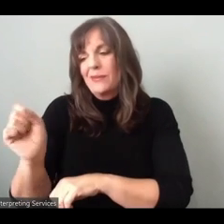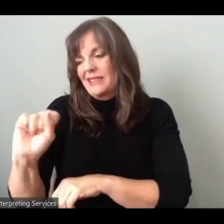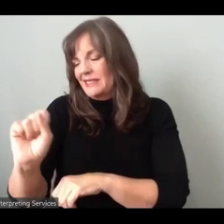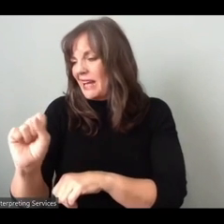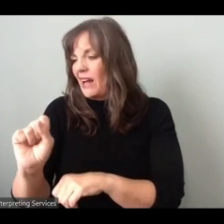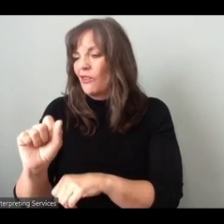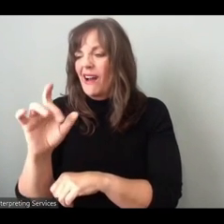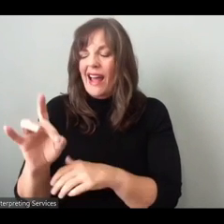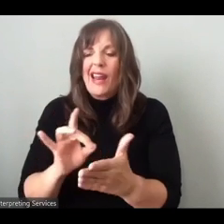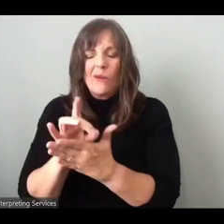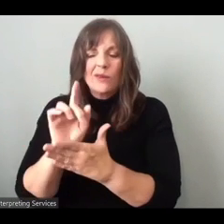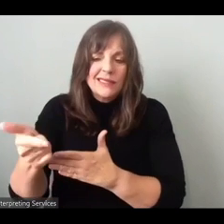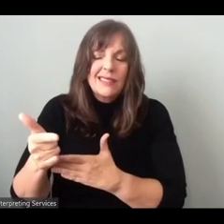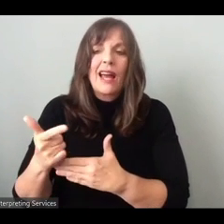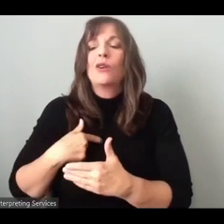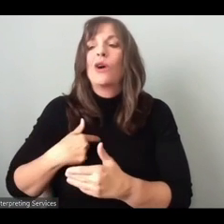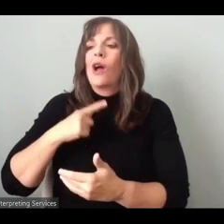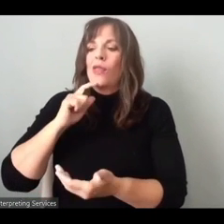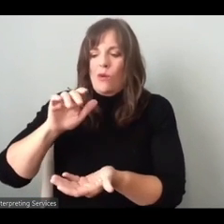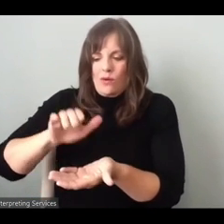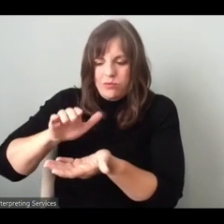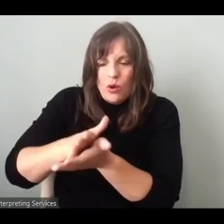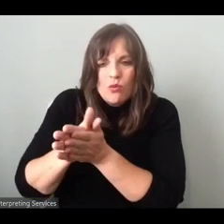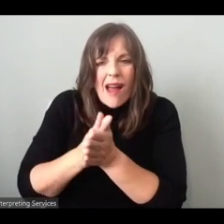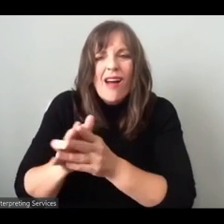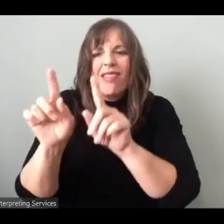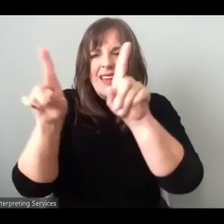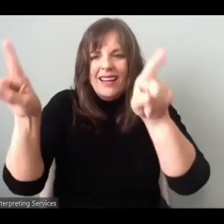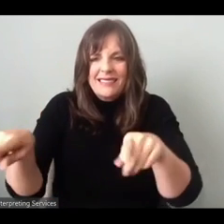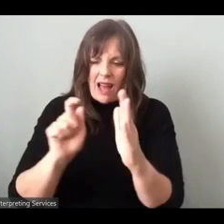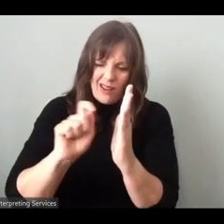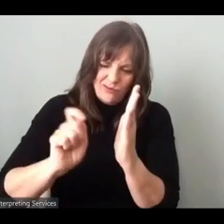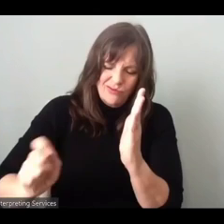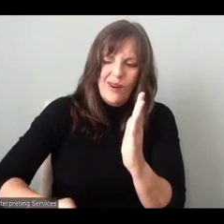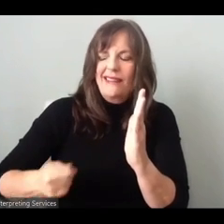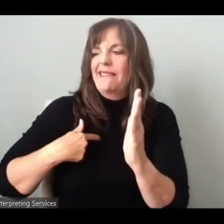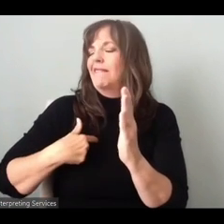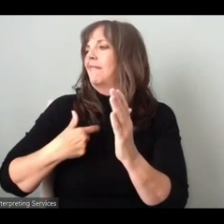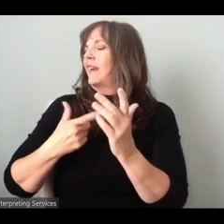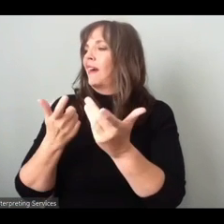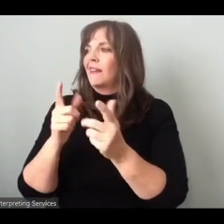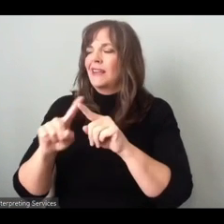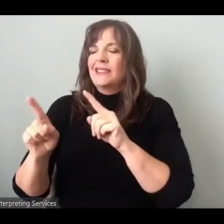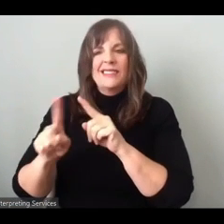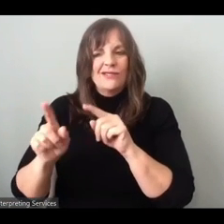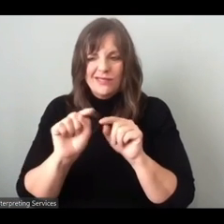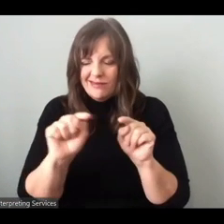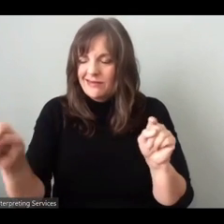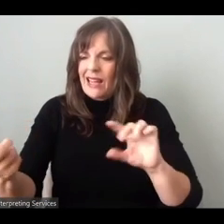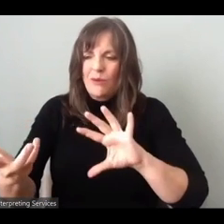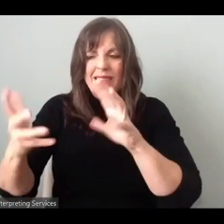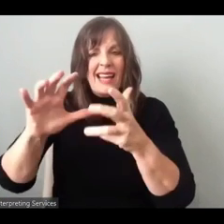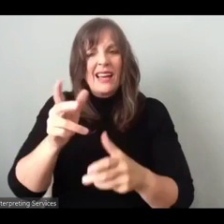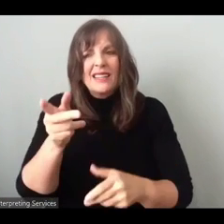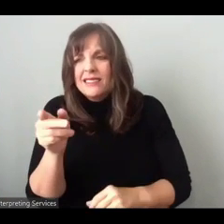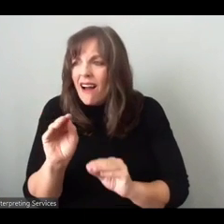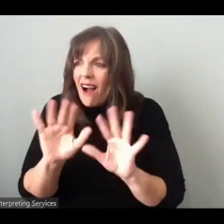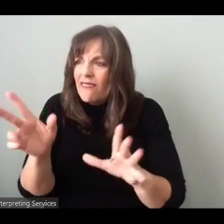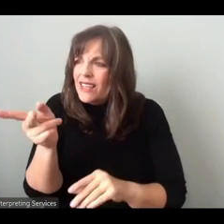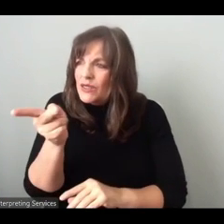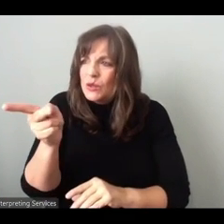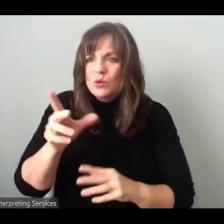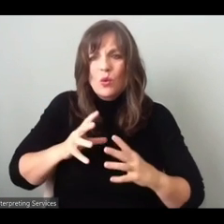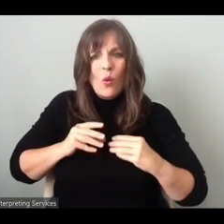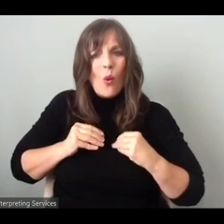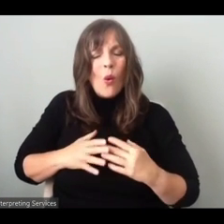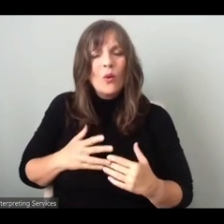And there was Purell everywhere. And all the chairs were on top of all the tables. It was chaos. They had obviously been crying. And they